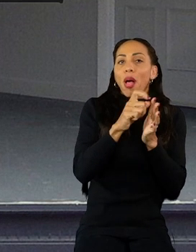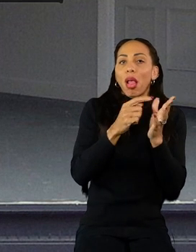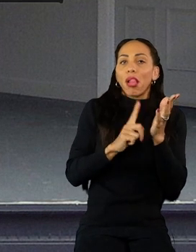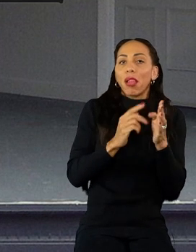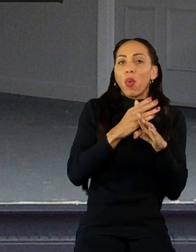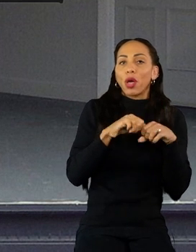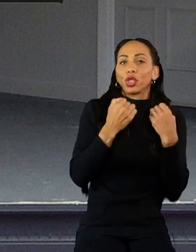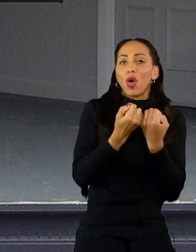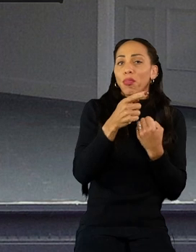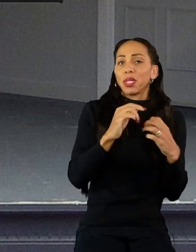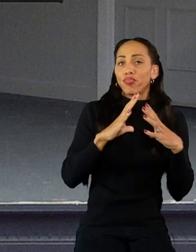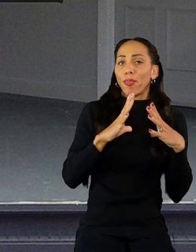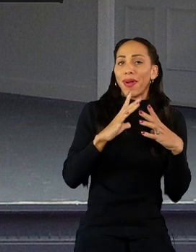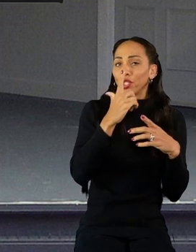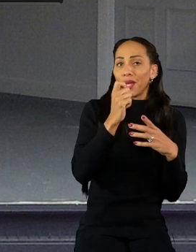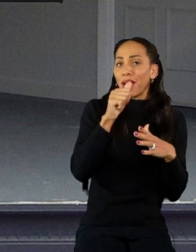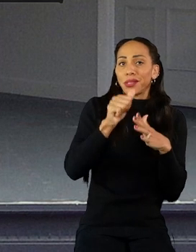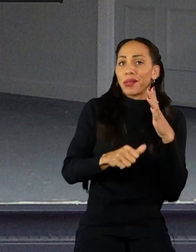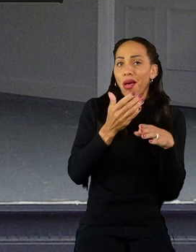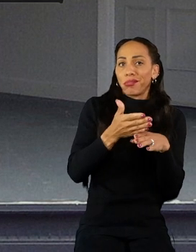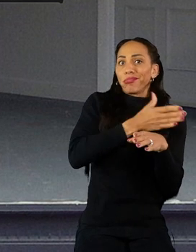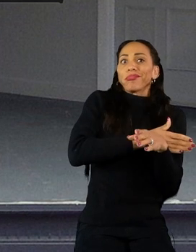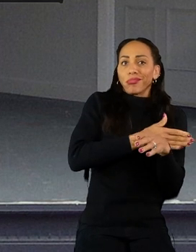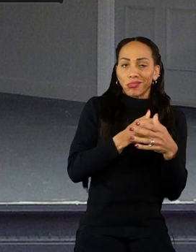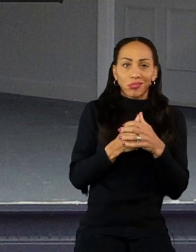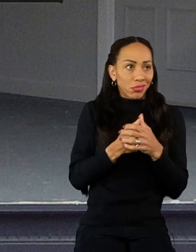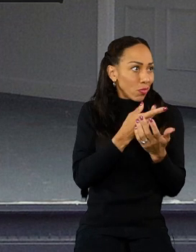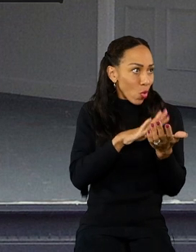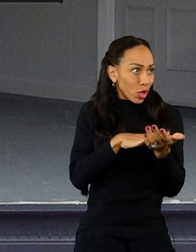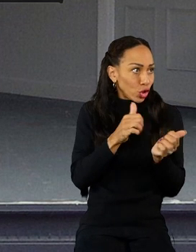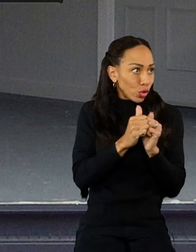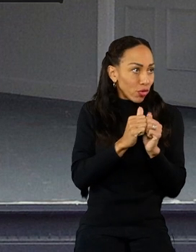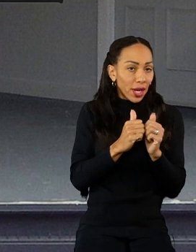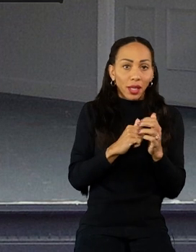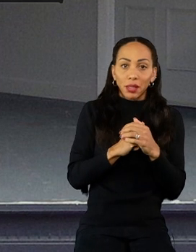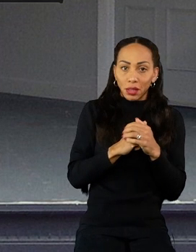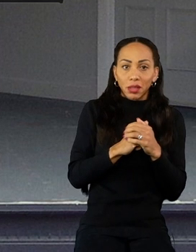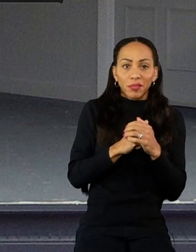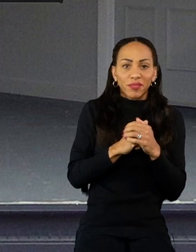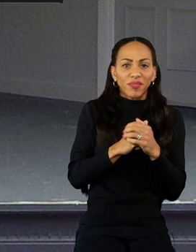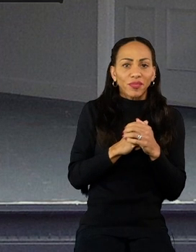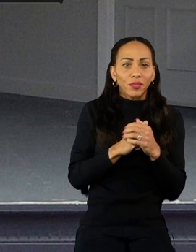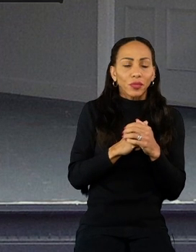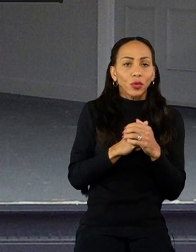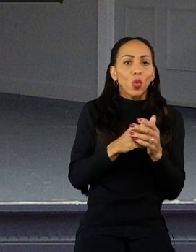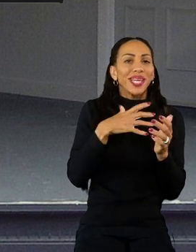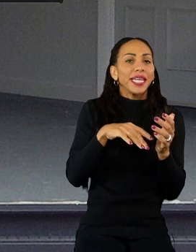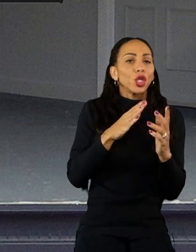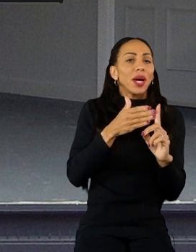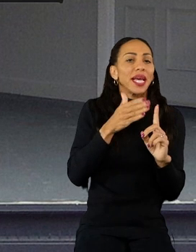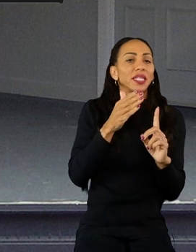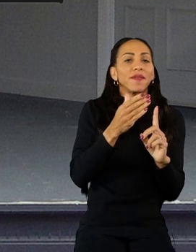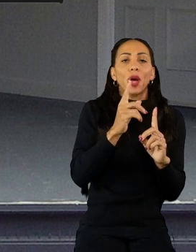The preparation for the Nepal workshops can start ahead of time, can't it, Morna? And I think us